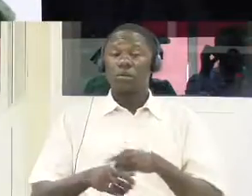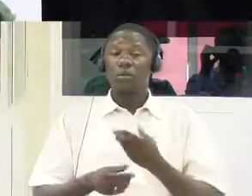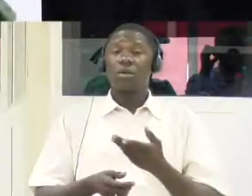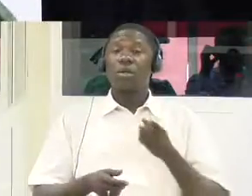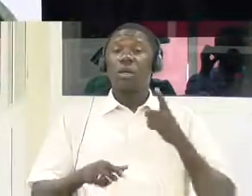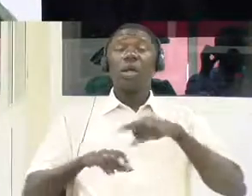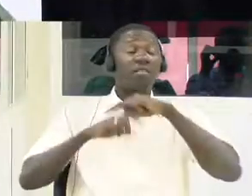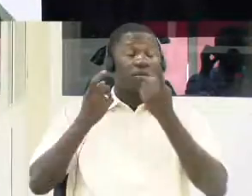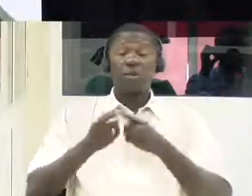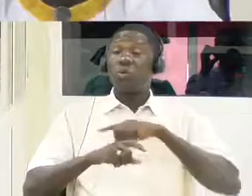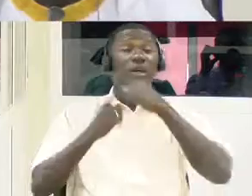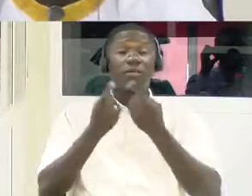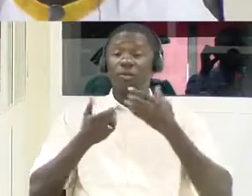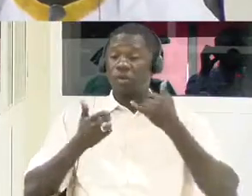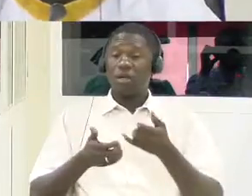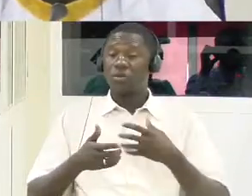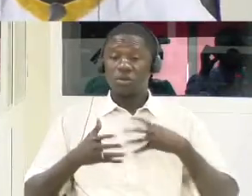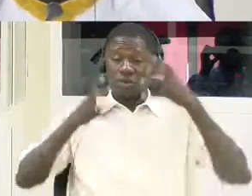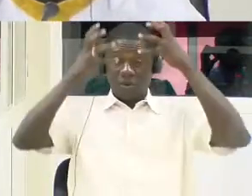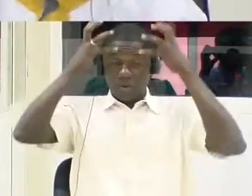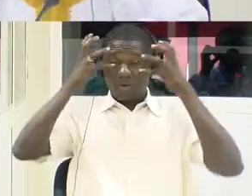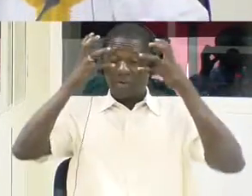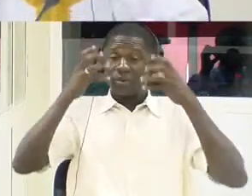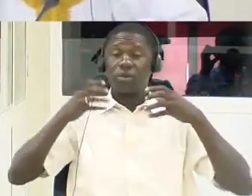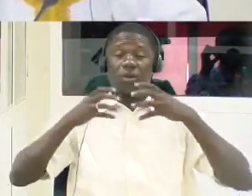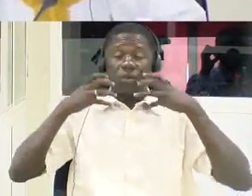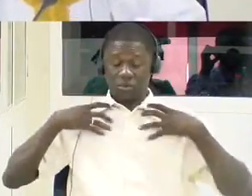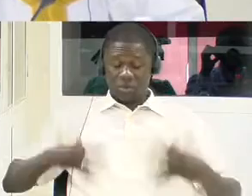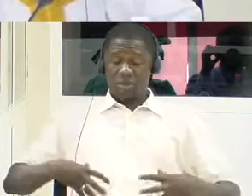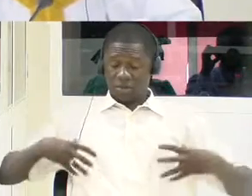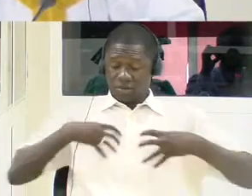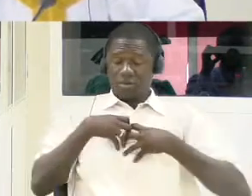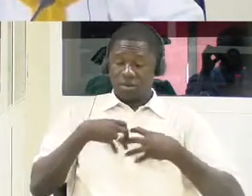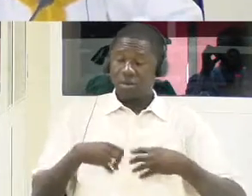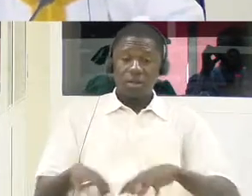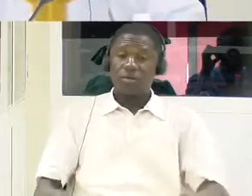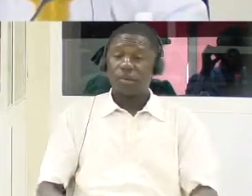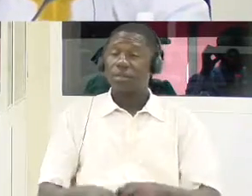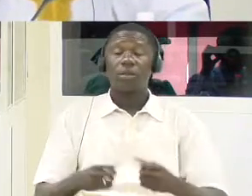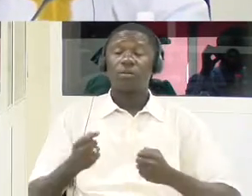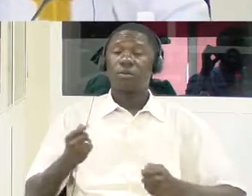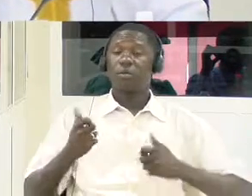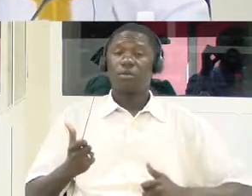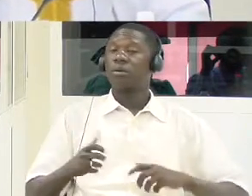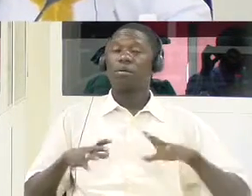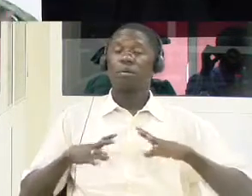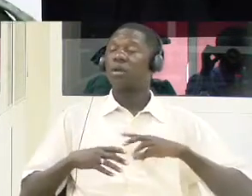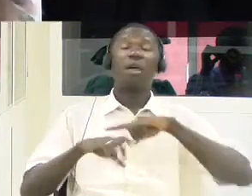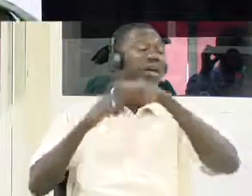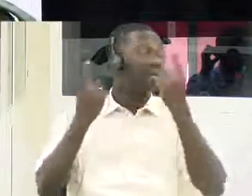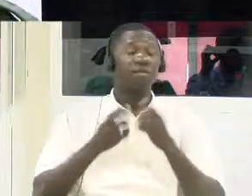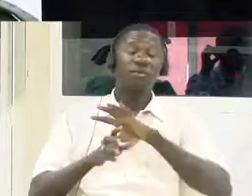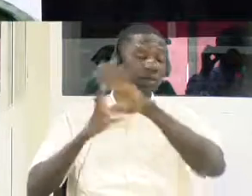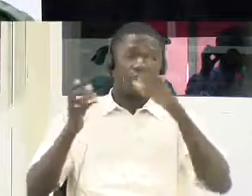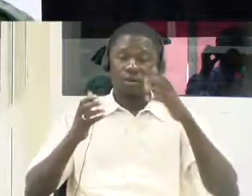and your weapon is always on you. Standby is like that. Wherever you are going, you are carrying along your weapon. Every